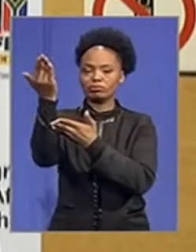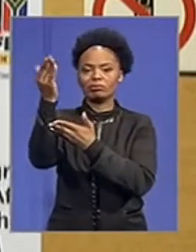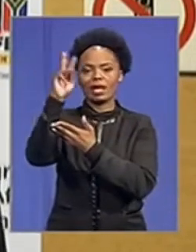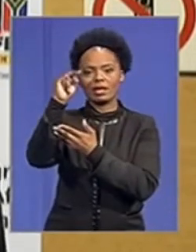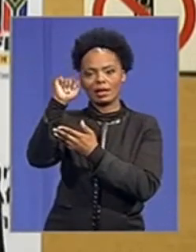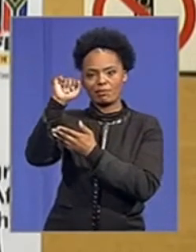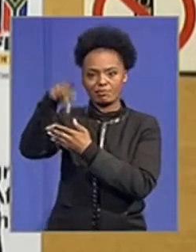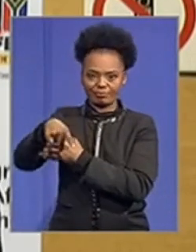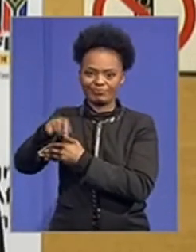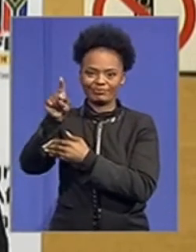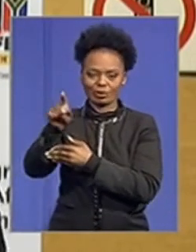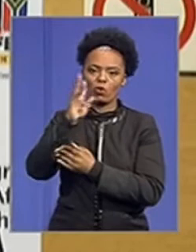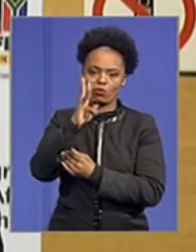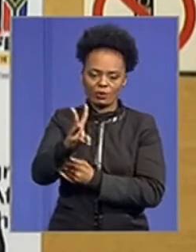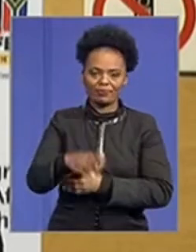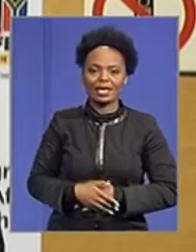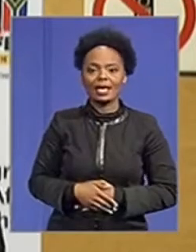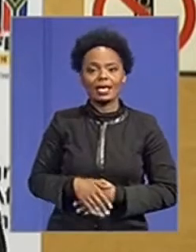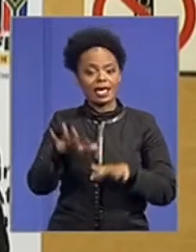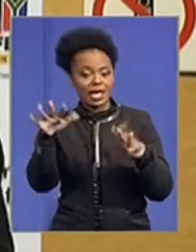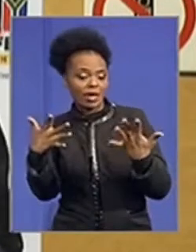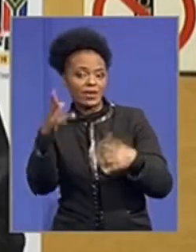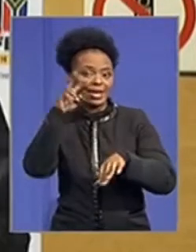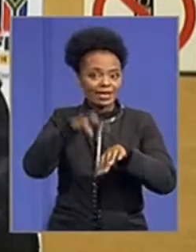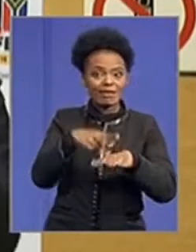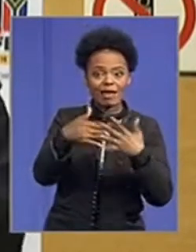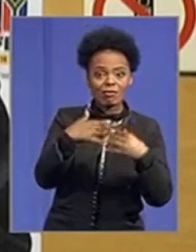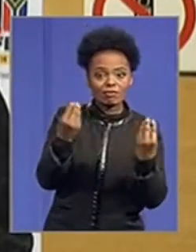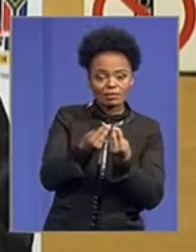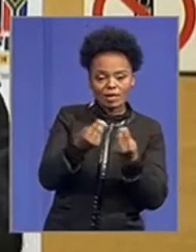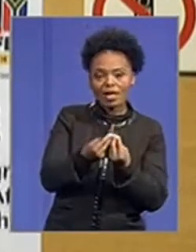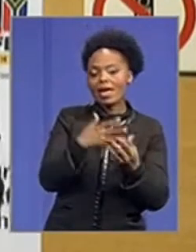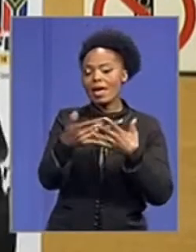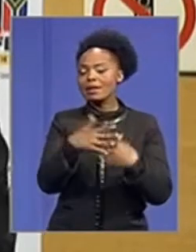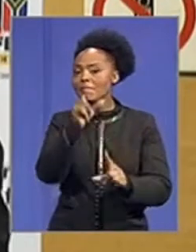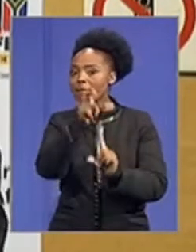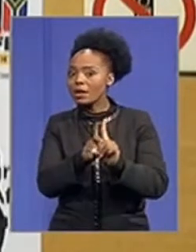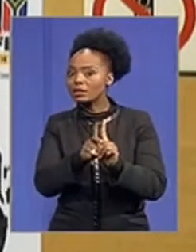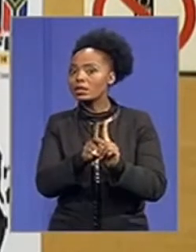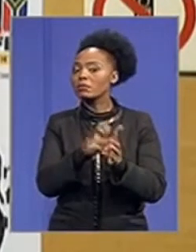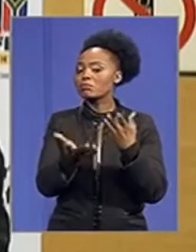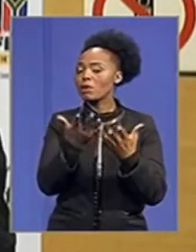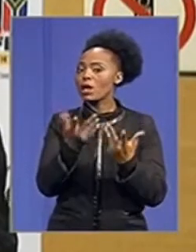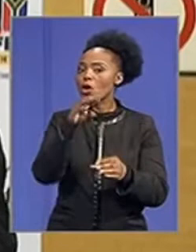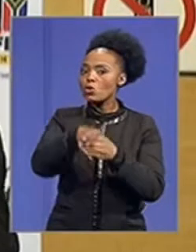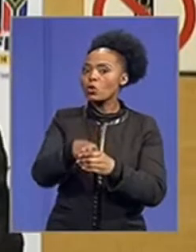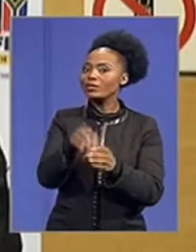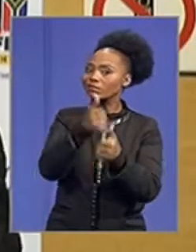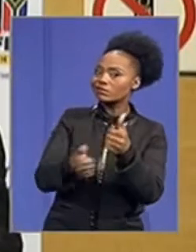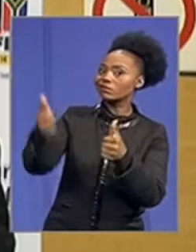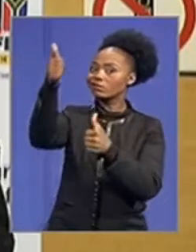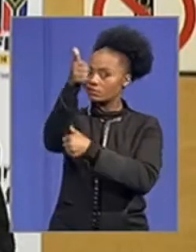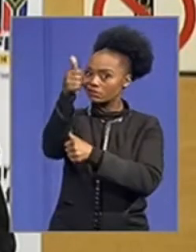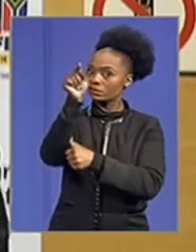Authority. And where there's a need for any action against anyone at any level, including the Executive